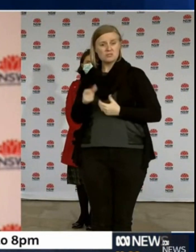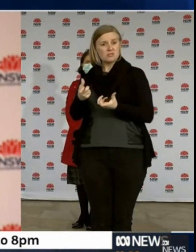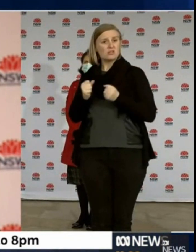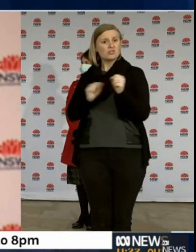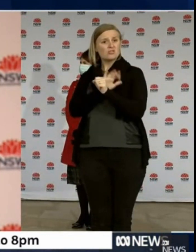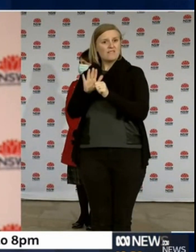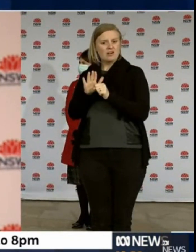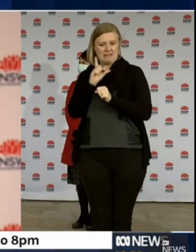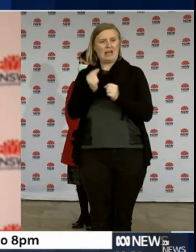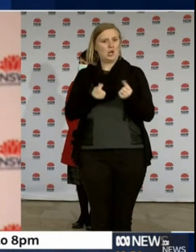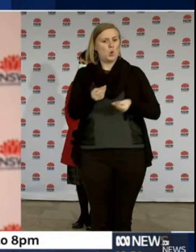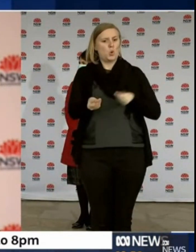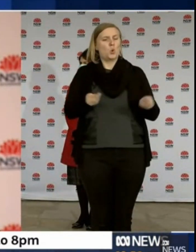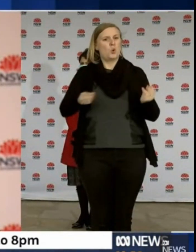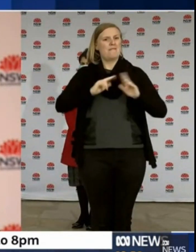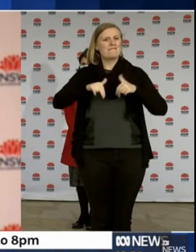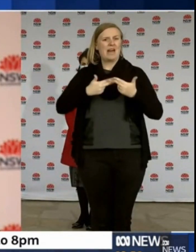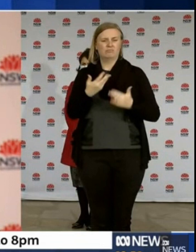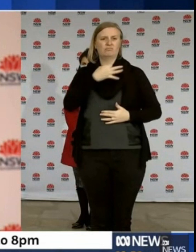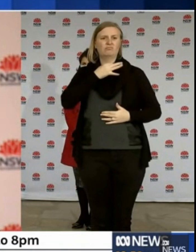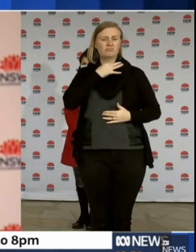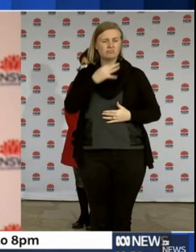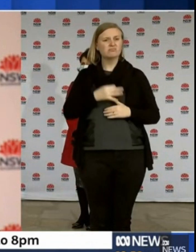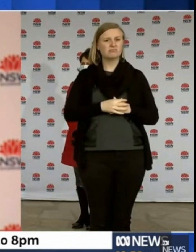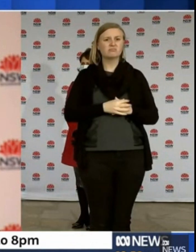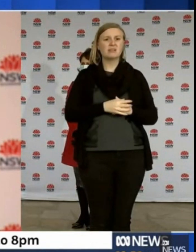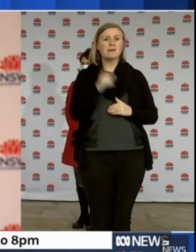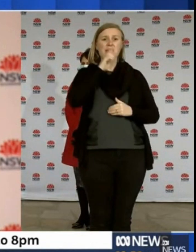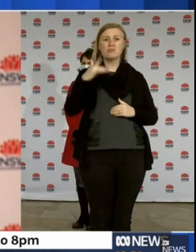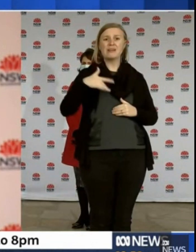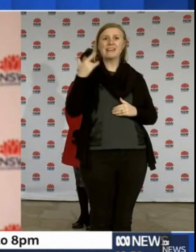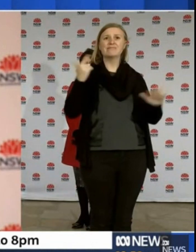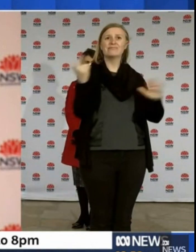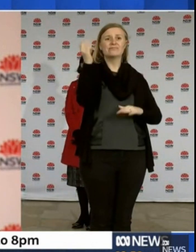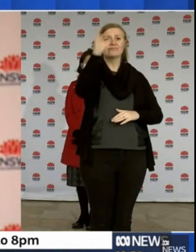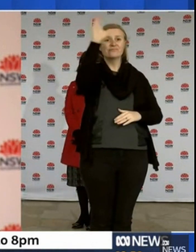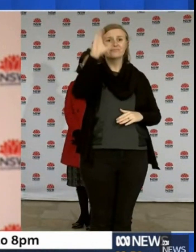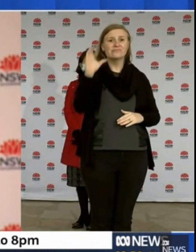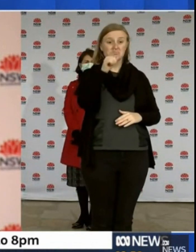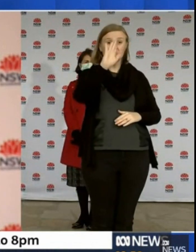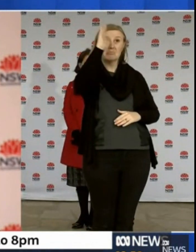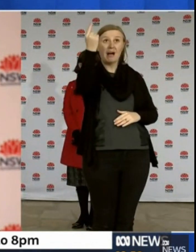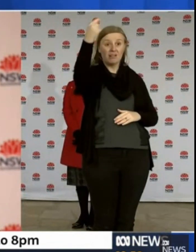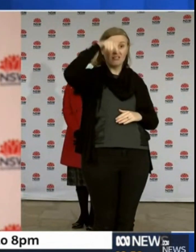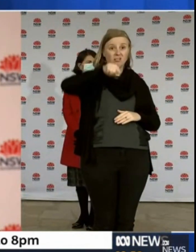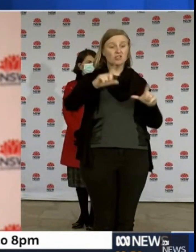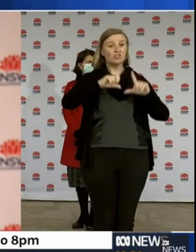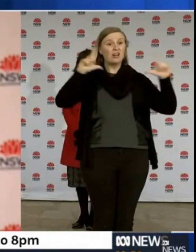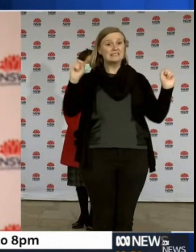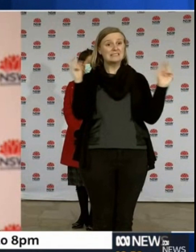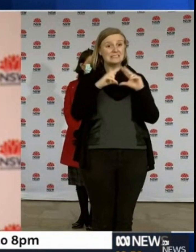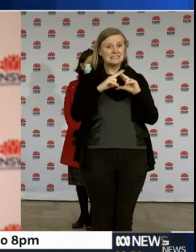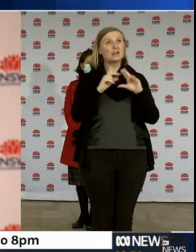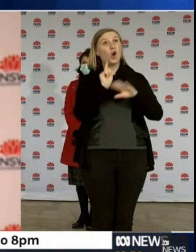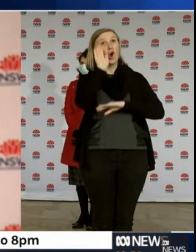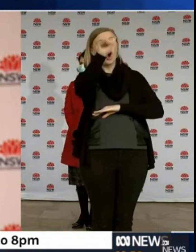shops, they're wearing masks. The staff in the retail premises will be wearing masks. We will have minimum exposure venues, and that will allow